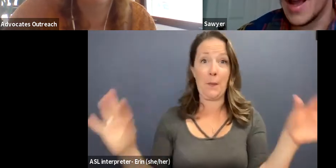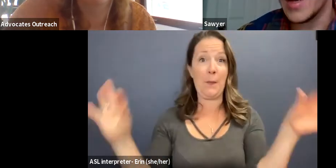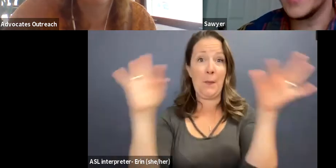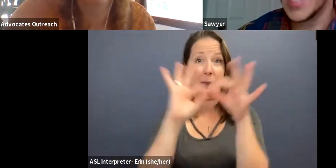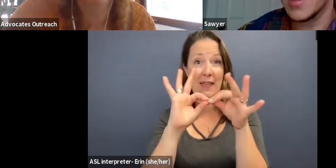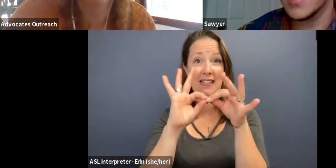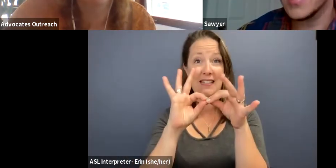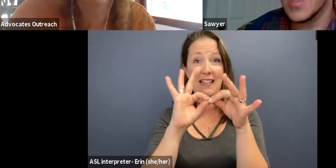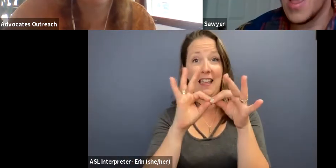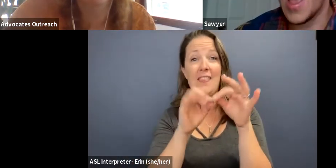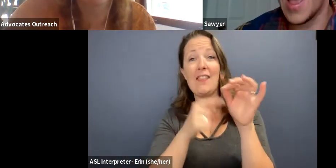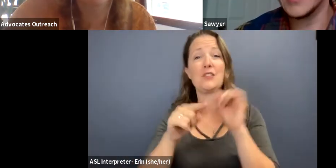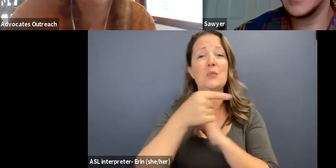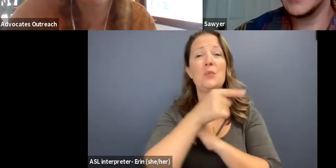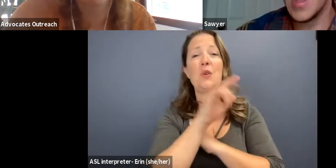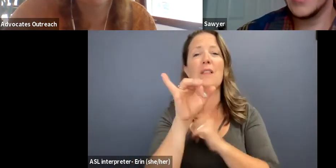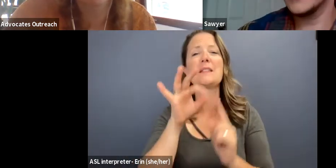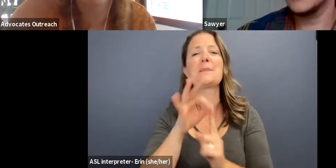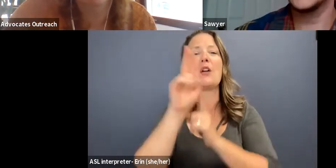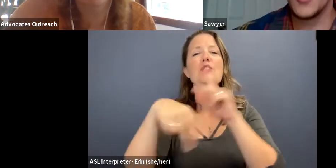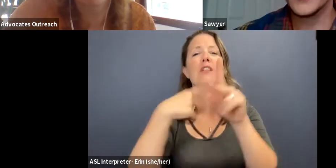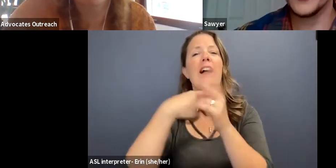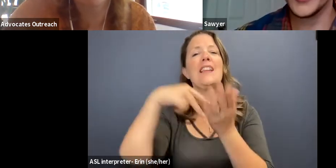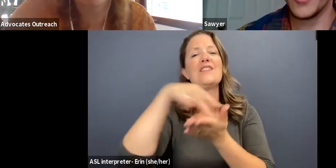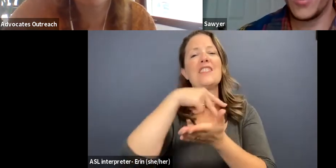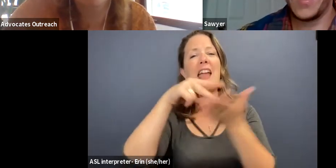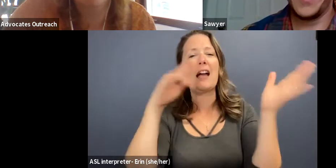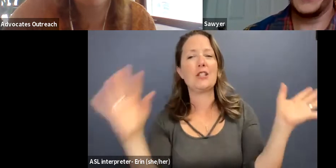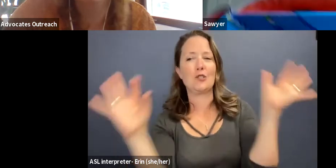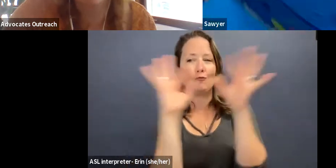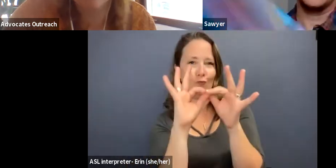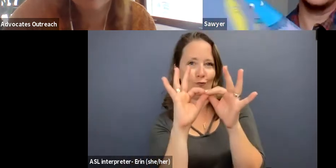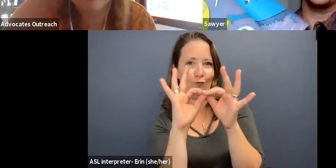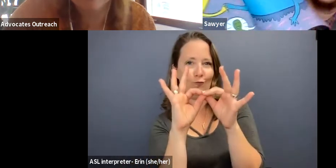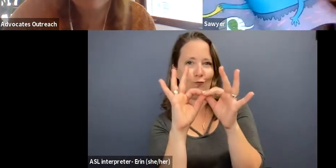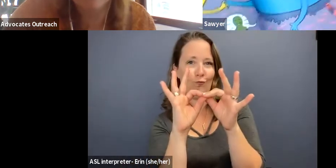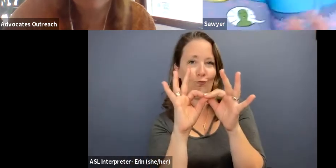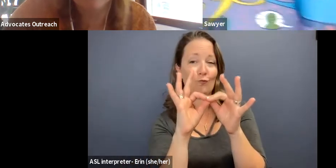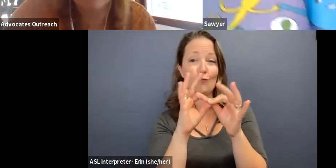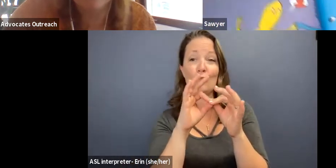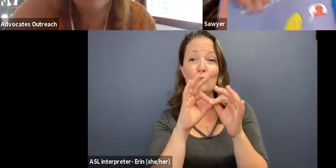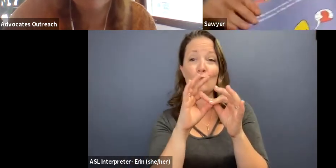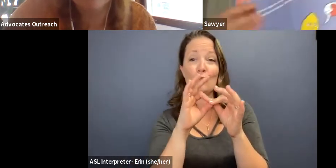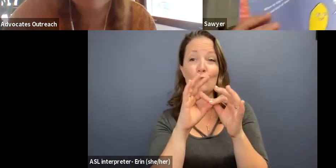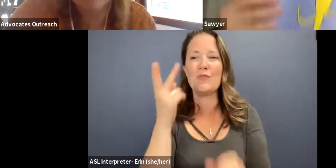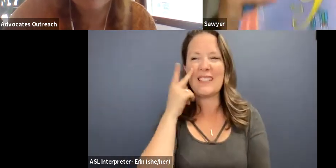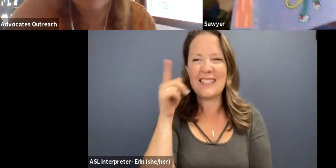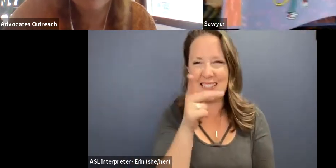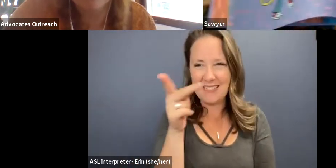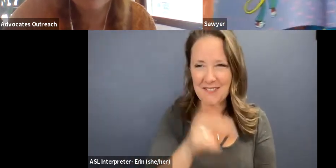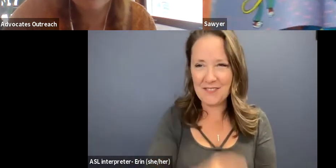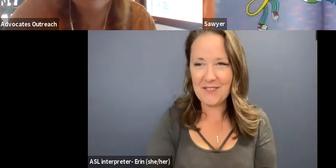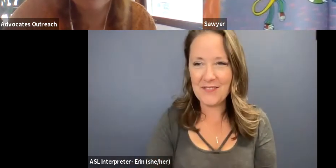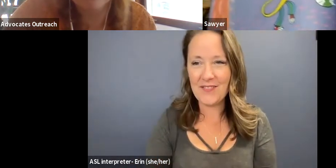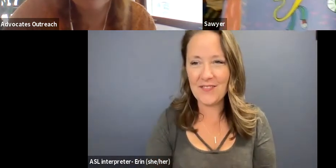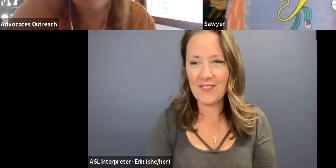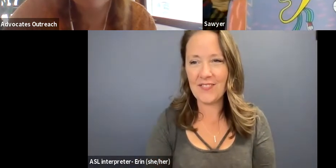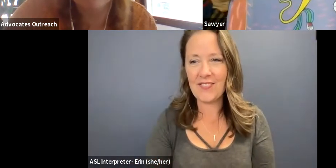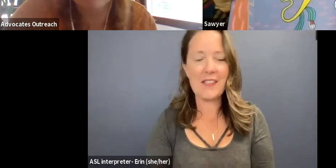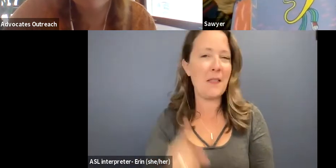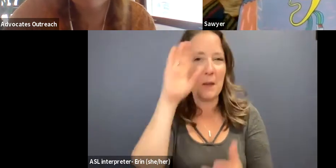way towards either creating the feeling like, oh, this is like interesting